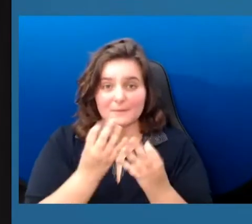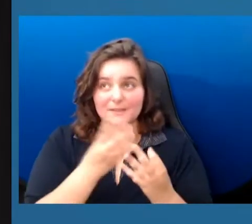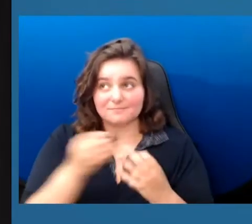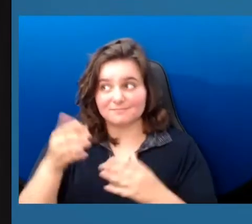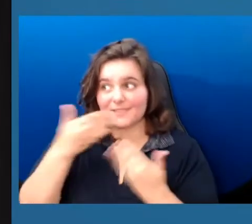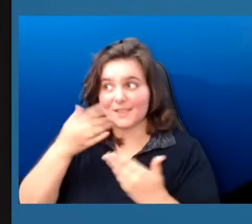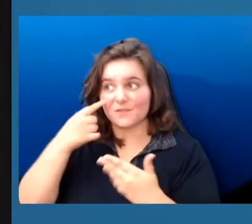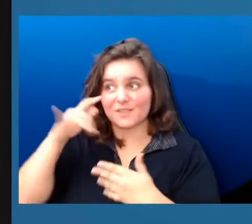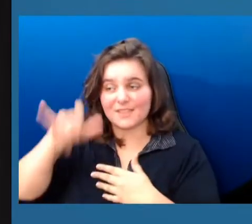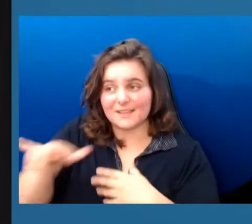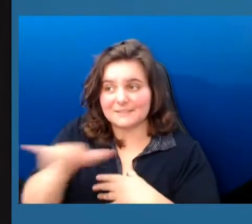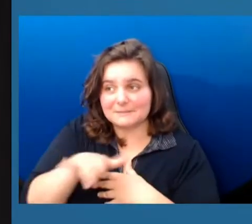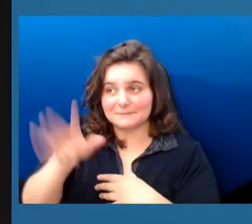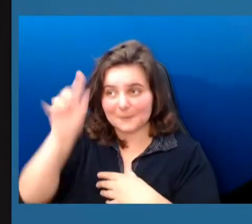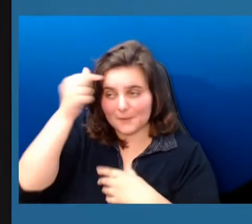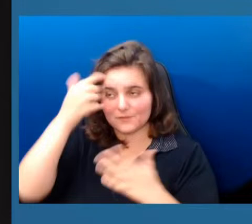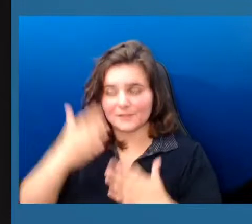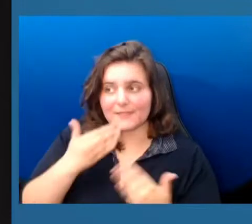thing is this.